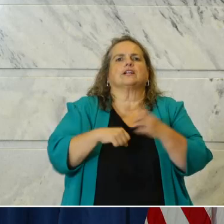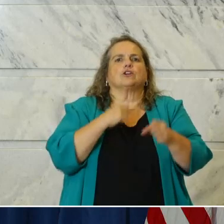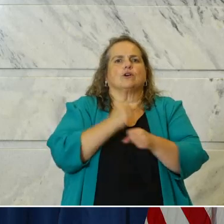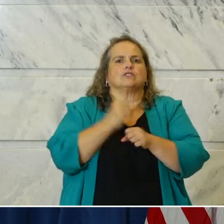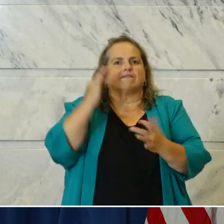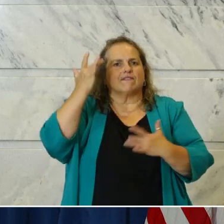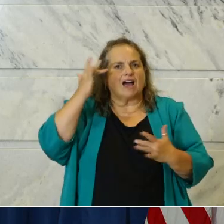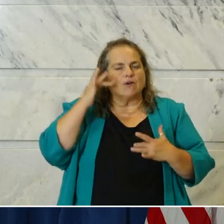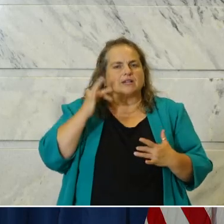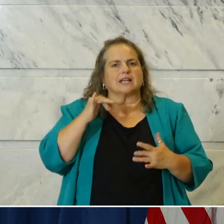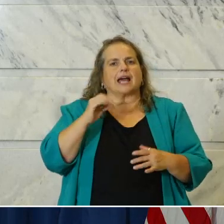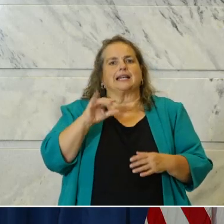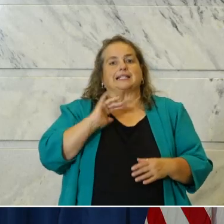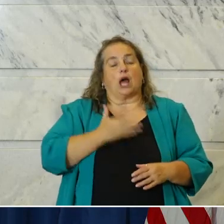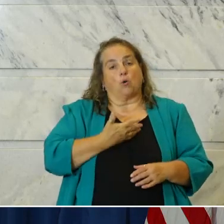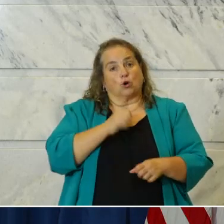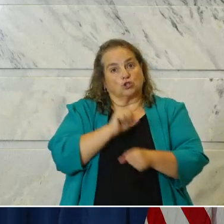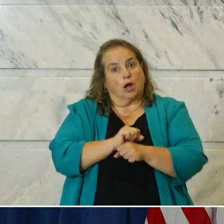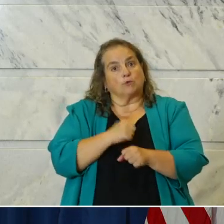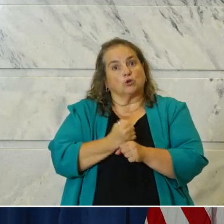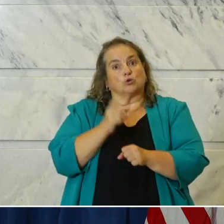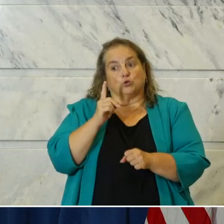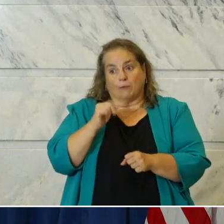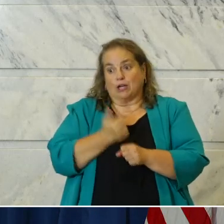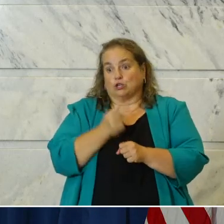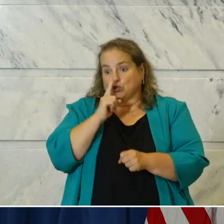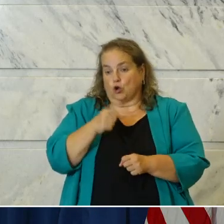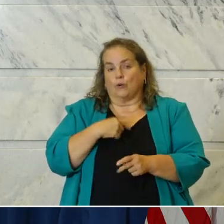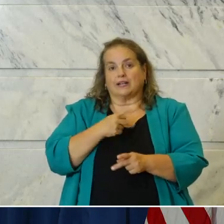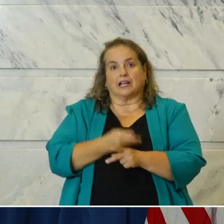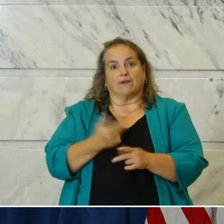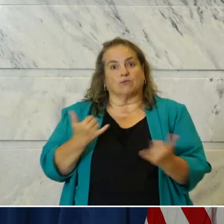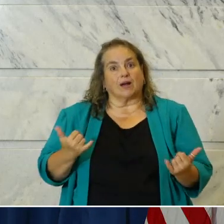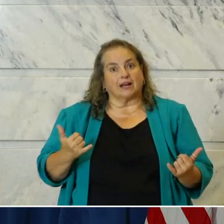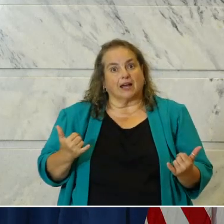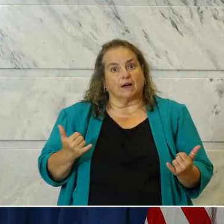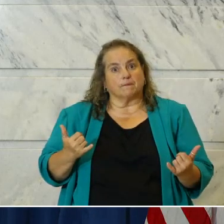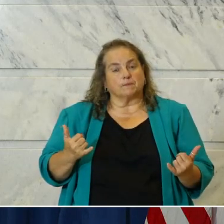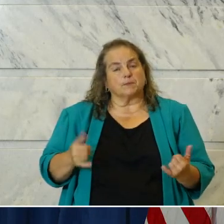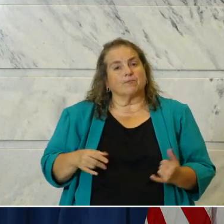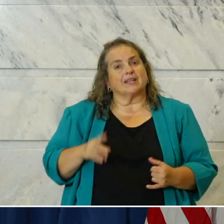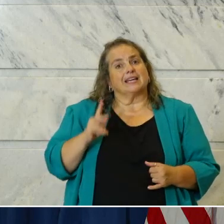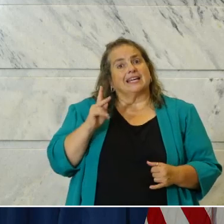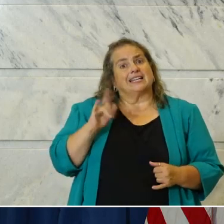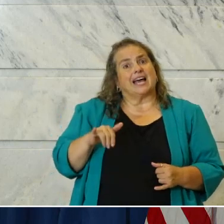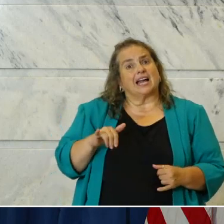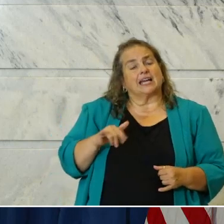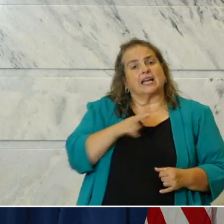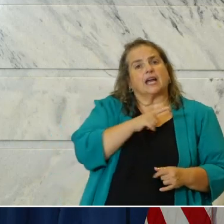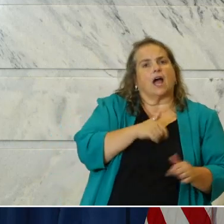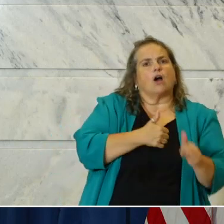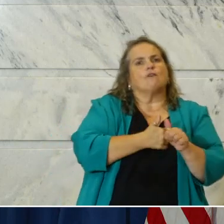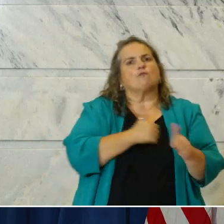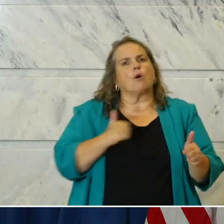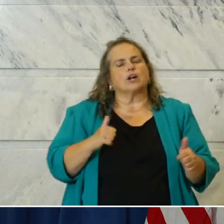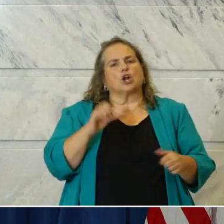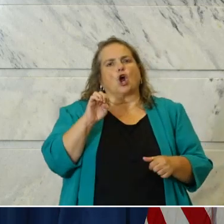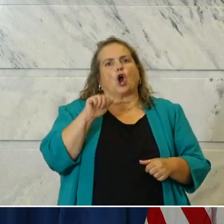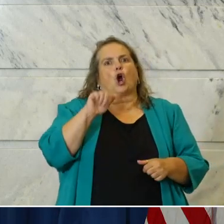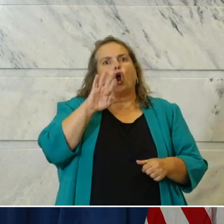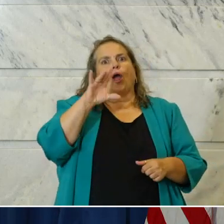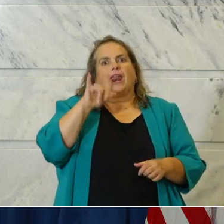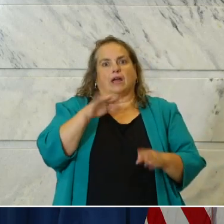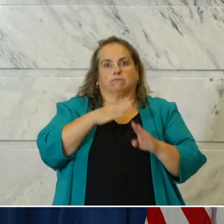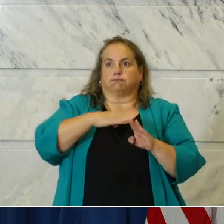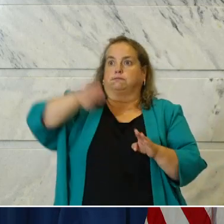doesn't right now. And thus far in Kentucky, we avoided that early spike that took so many lives in a state like New York.